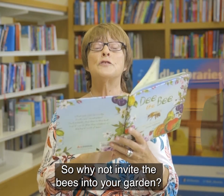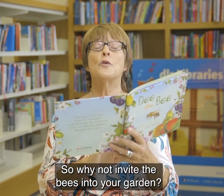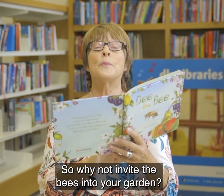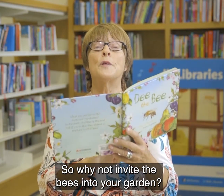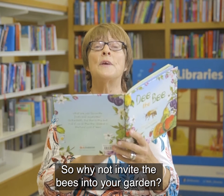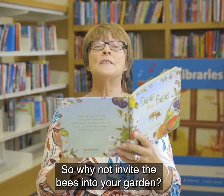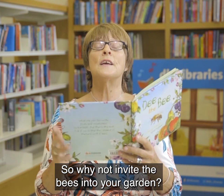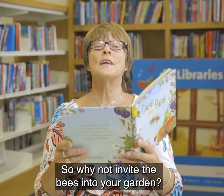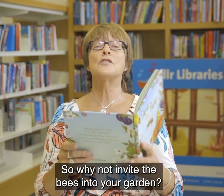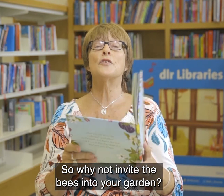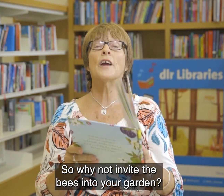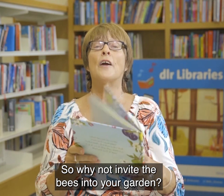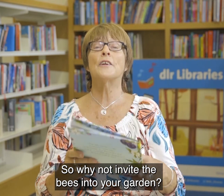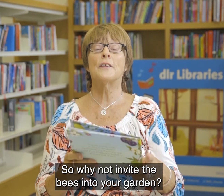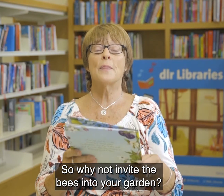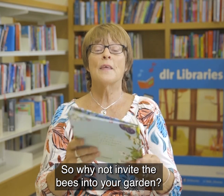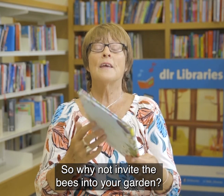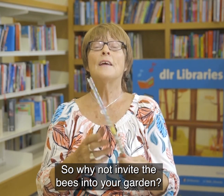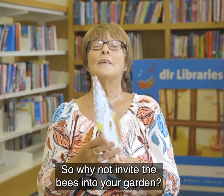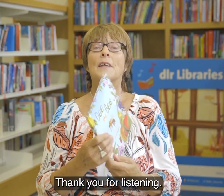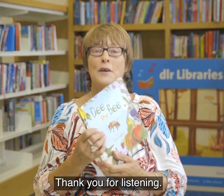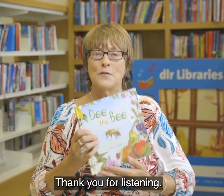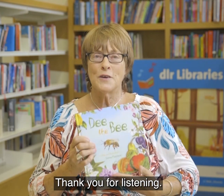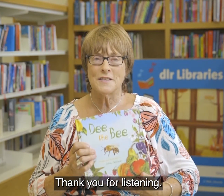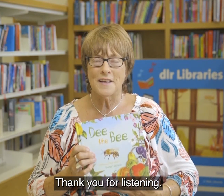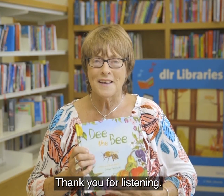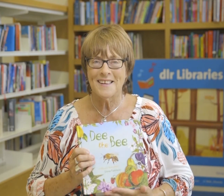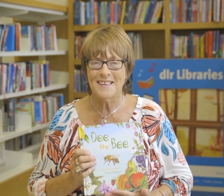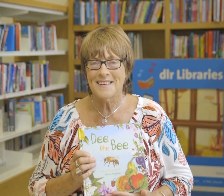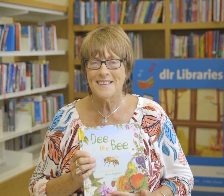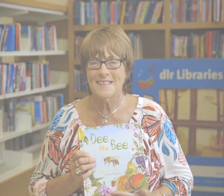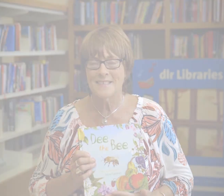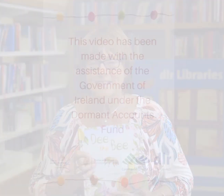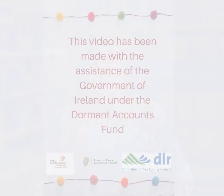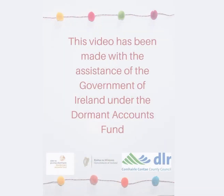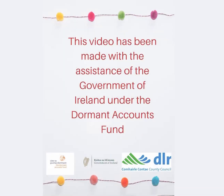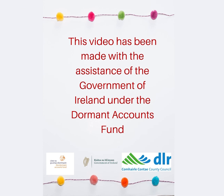why not invite the bees into your garden? Thank you for listening.